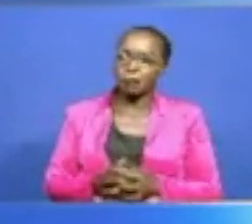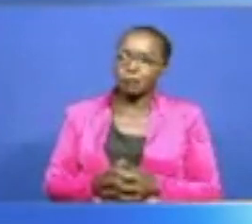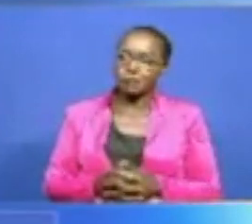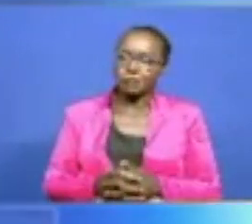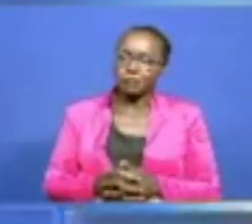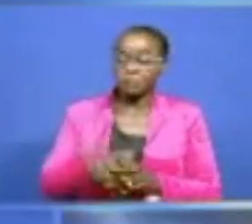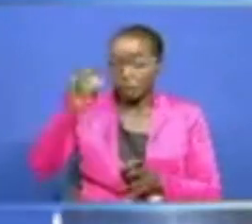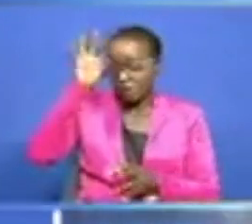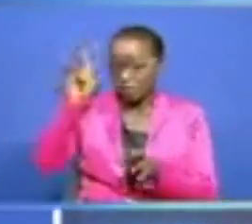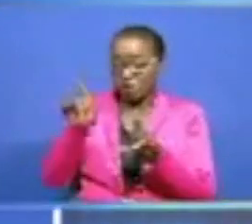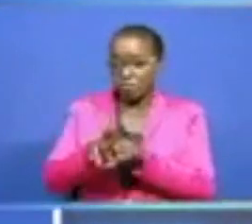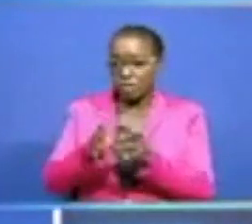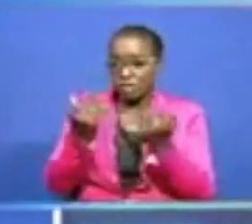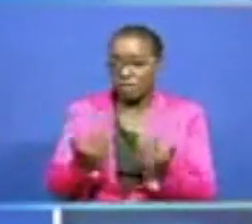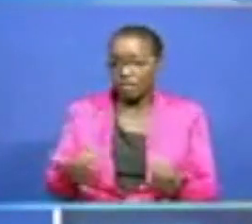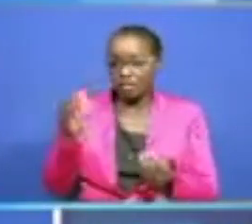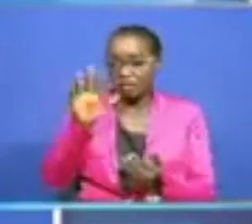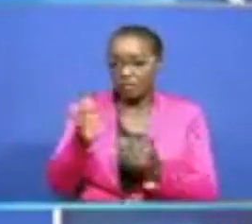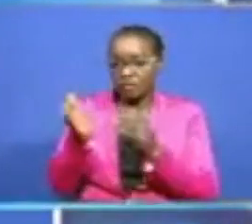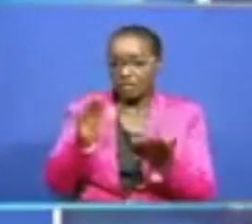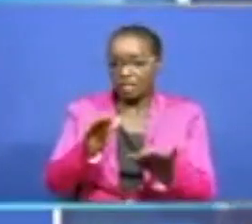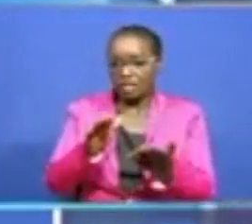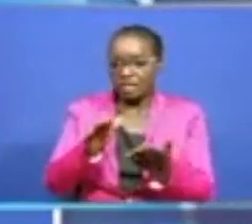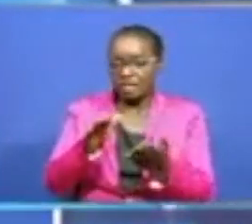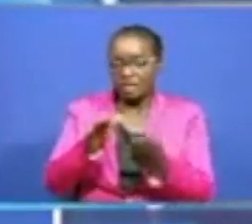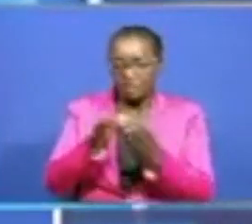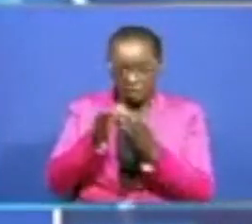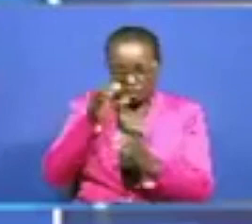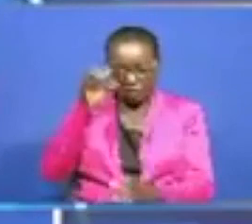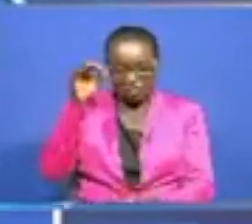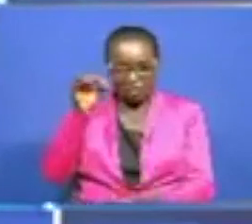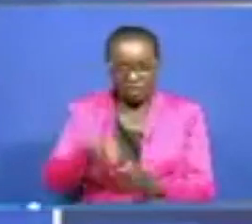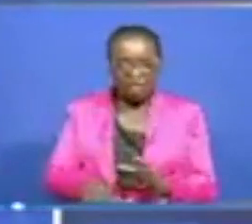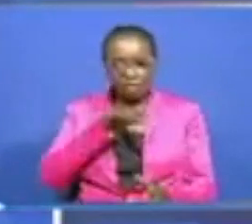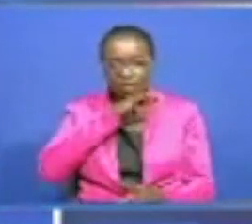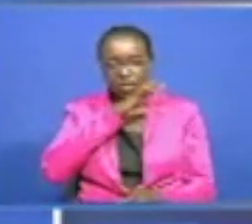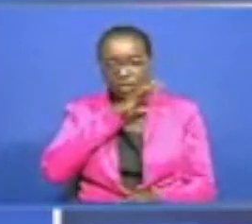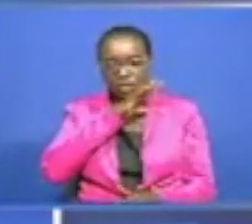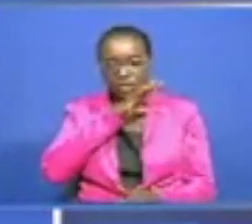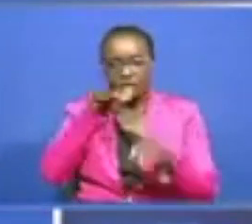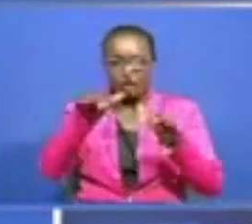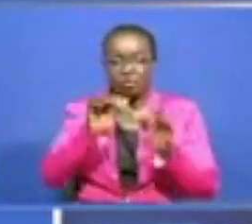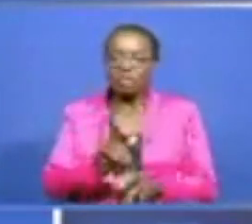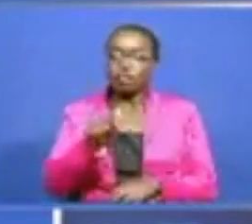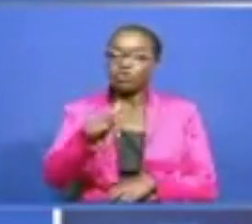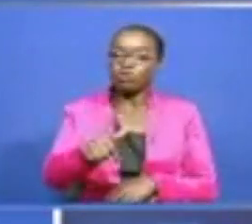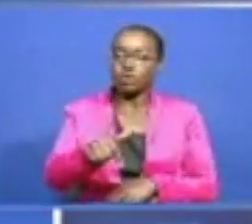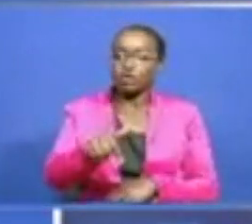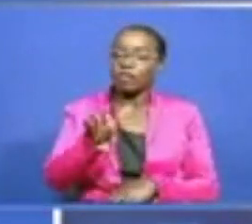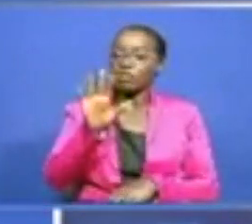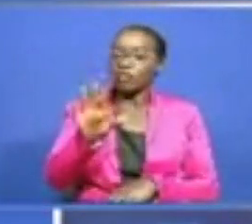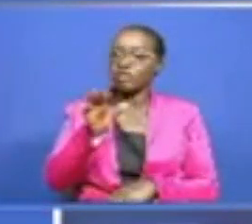Still in Kiambu, five children who died after falling into a septic tank in Ruiru, Kiambu County, will be buried today. The five,